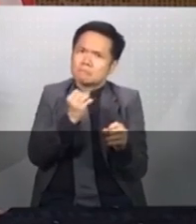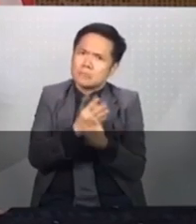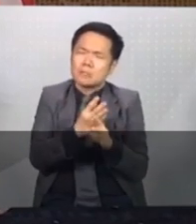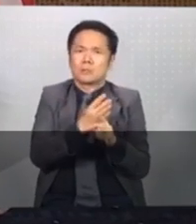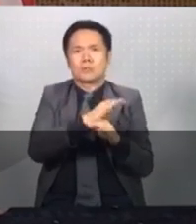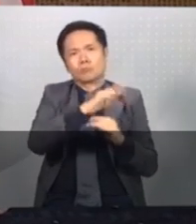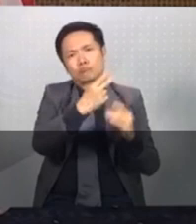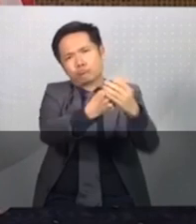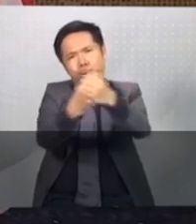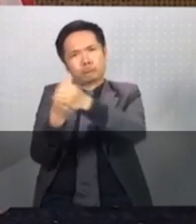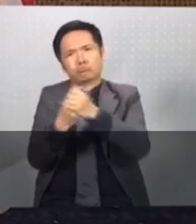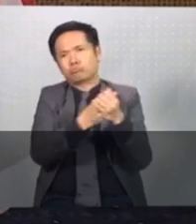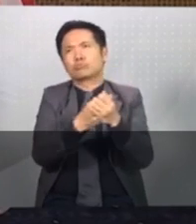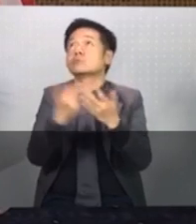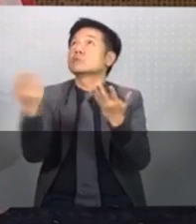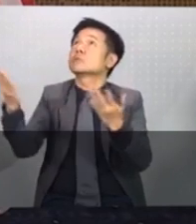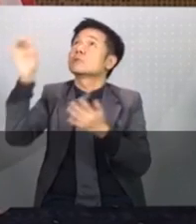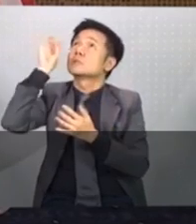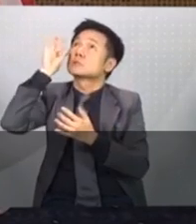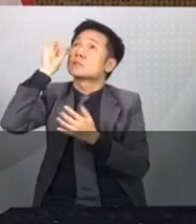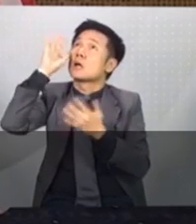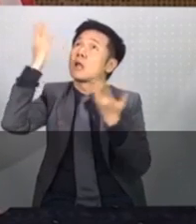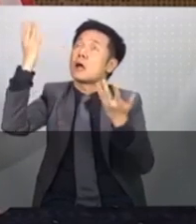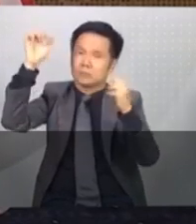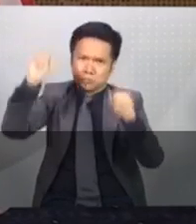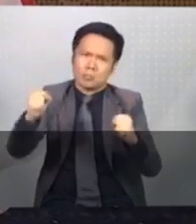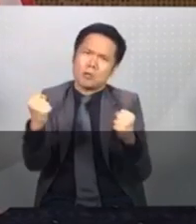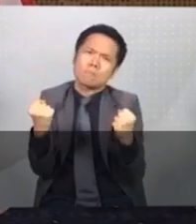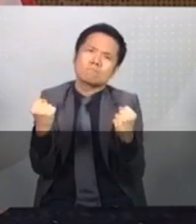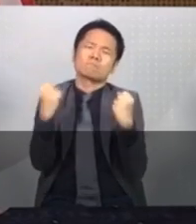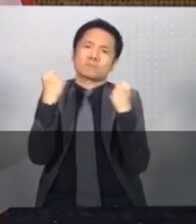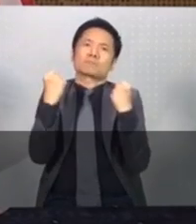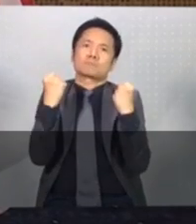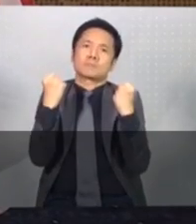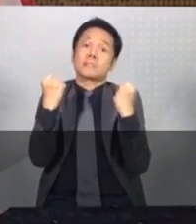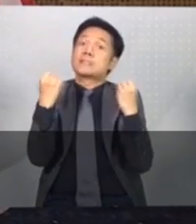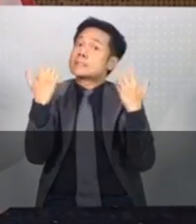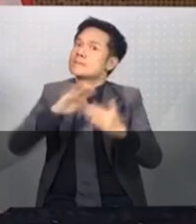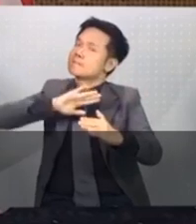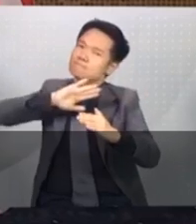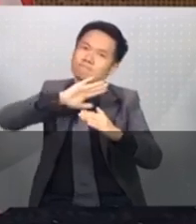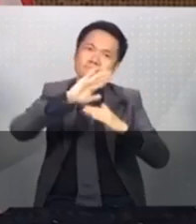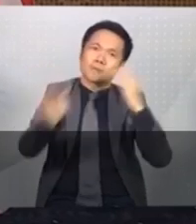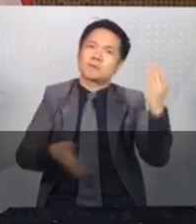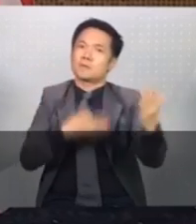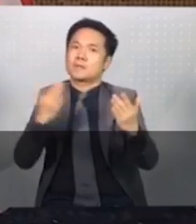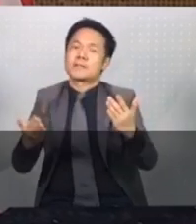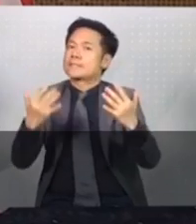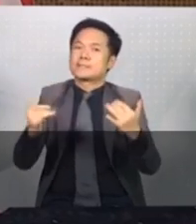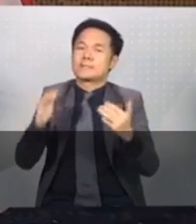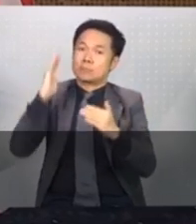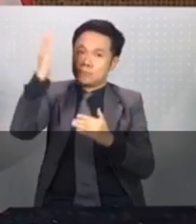one nation. And God willing, we'll come out stronger when this crisis ends and the dust